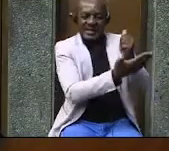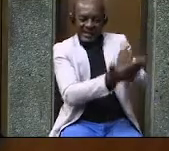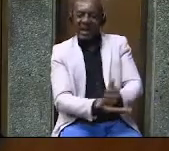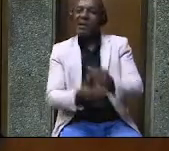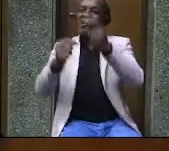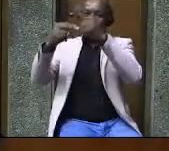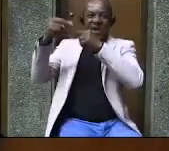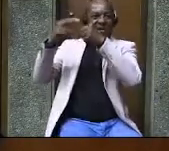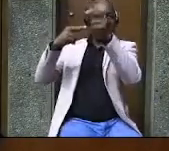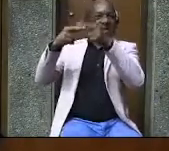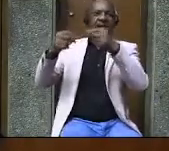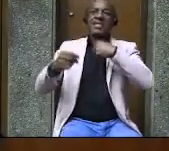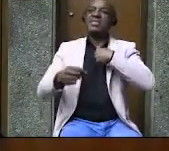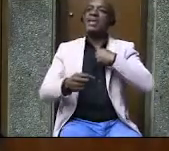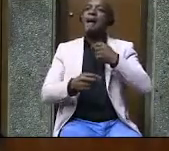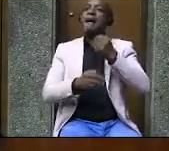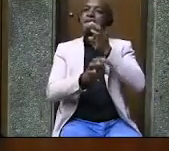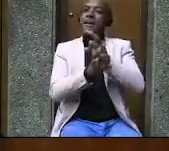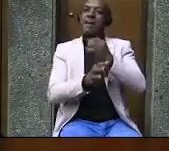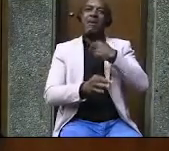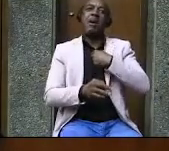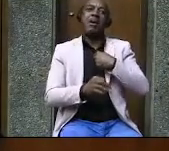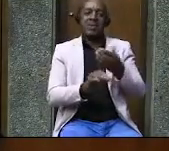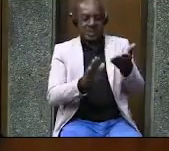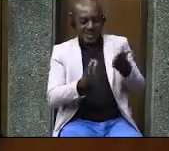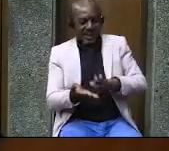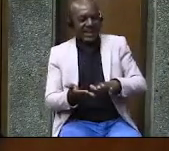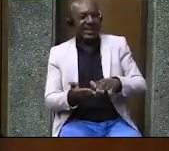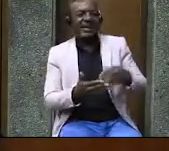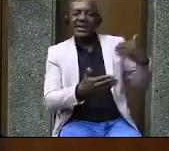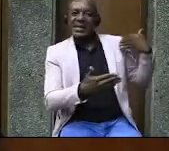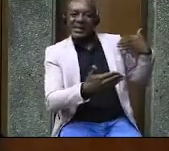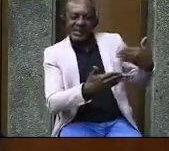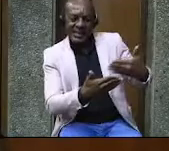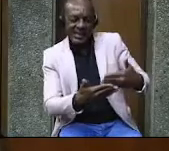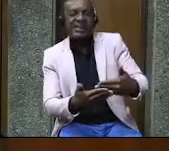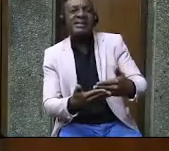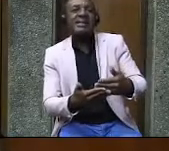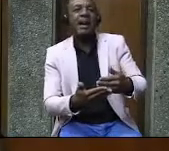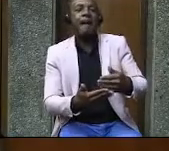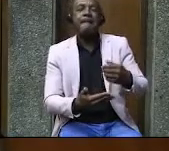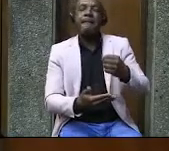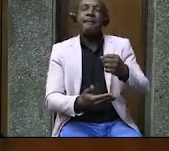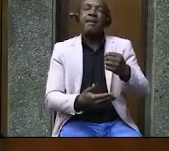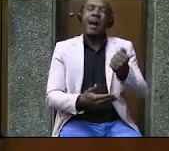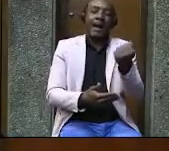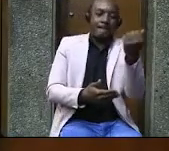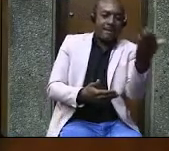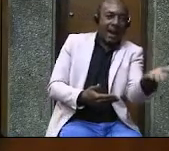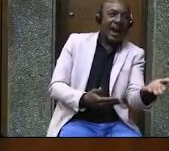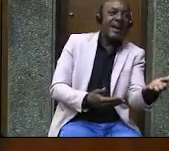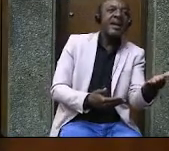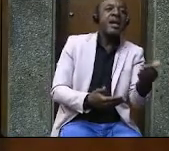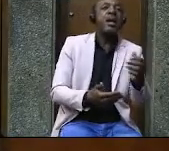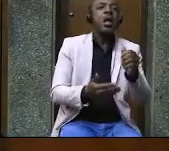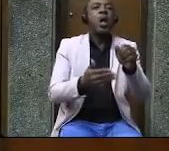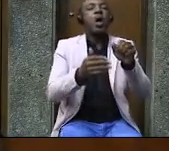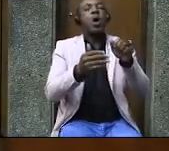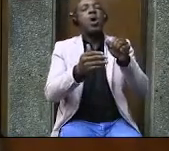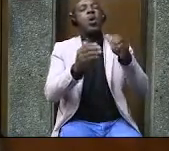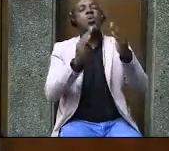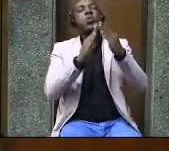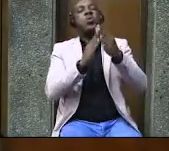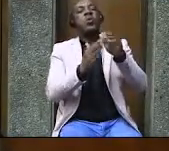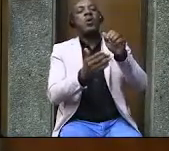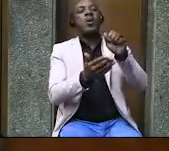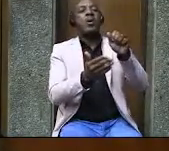mina umamami washona wabhalisa indlu ngo-1996 akaze ayithole naleyo ndlu nanamhlanje sisayikhalela le ndlu kamamami angaze ngiyithole